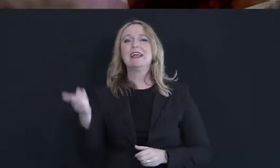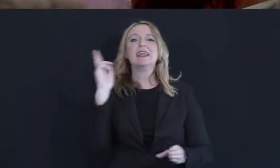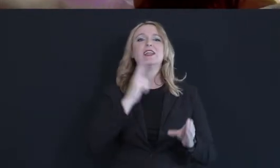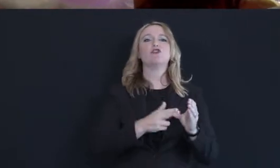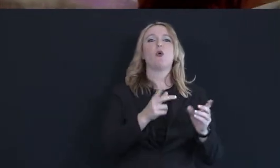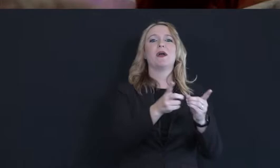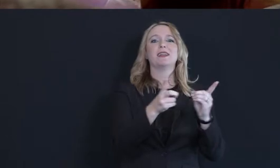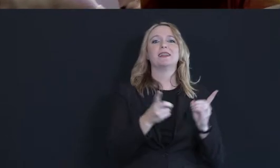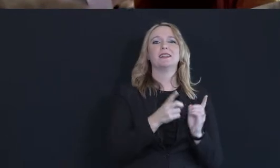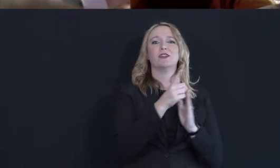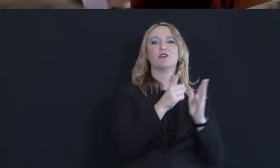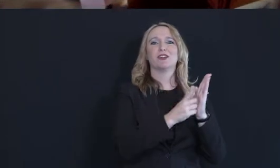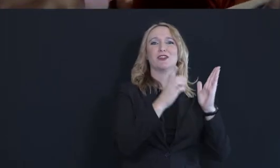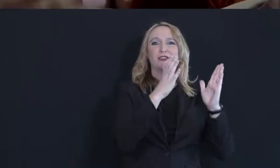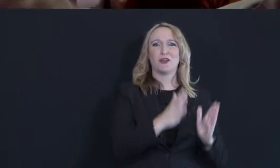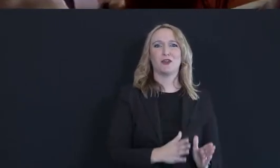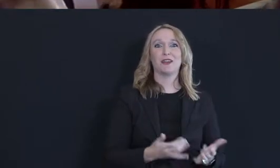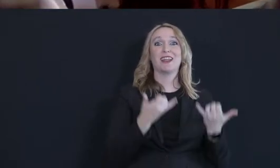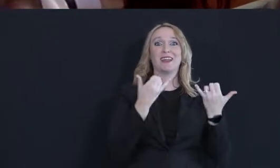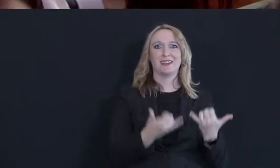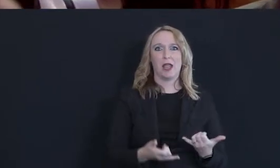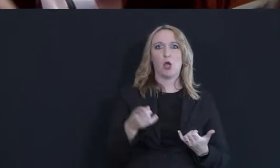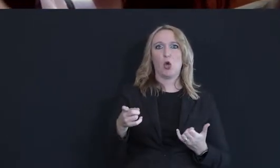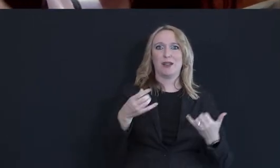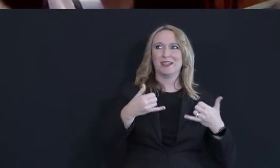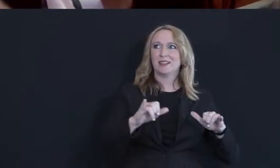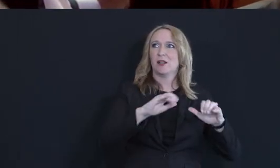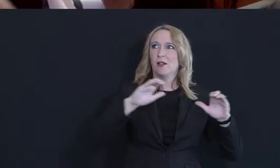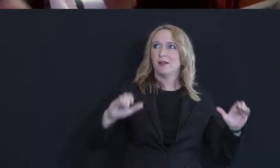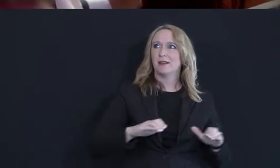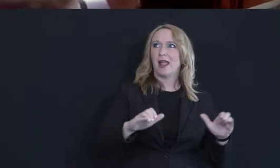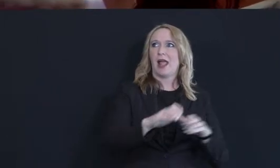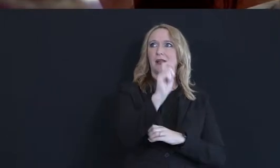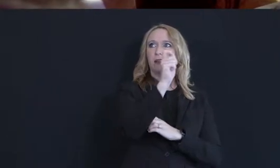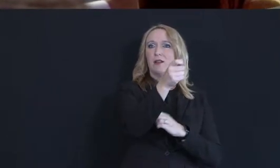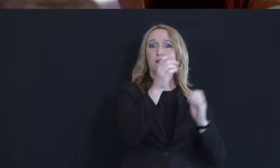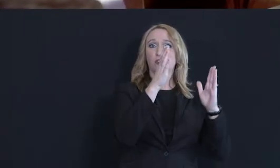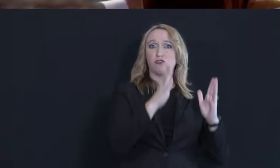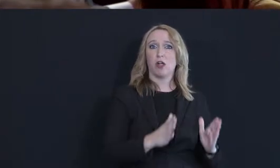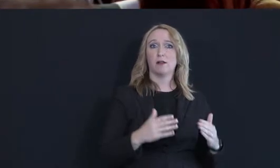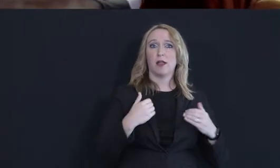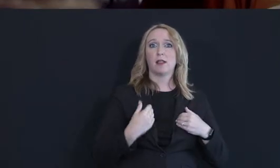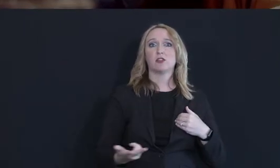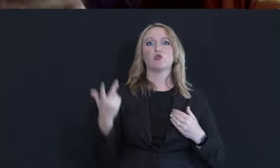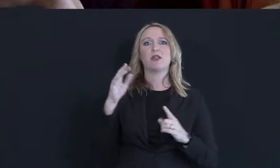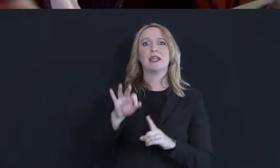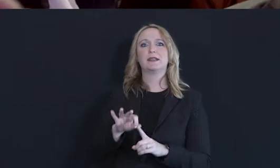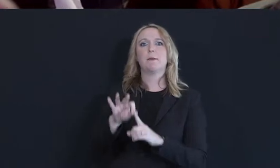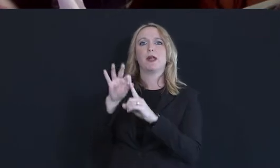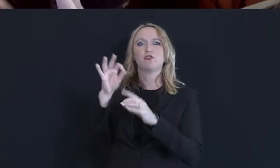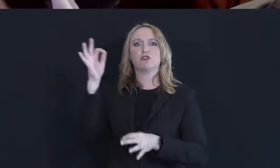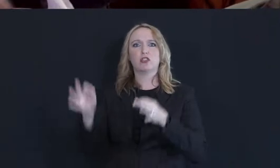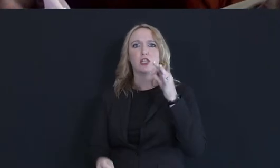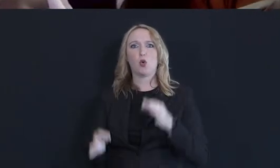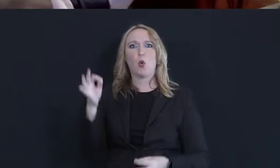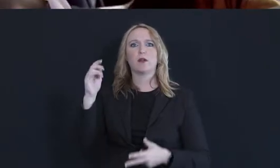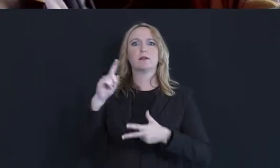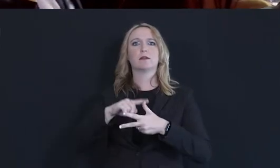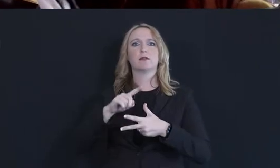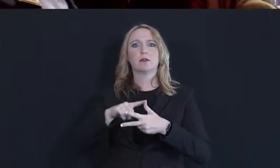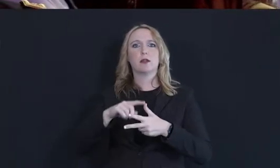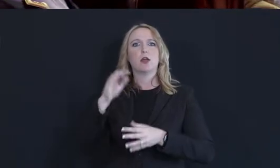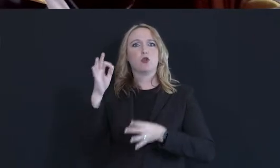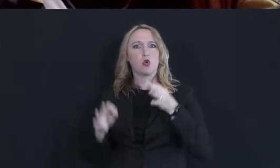now has presided over a bench and Tarrant County with three specialty courts a mental health court a court